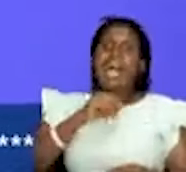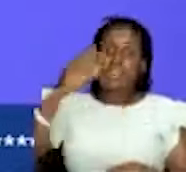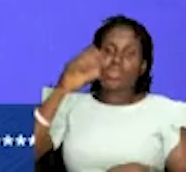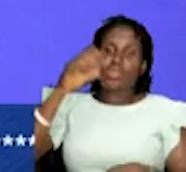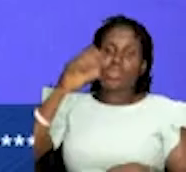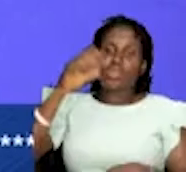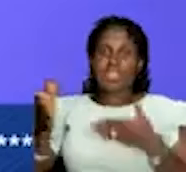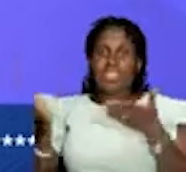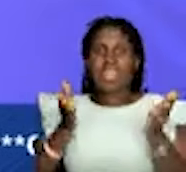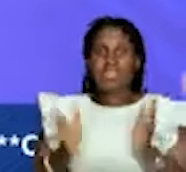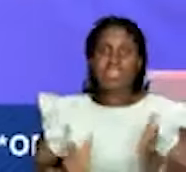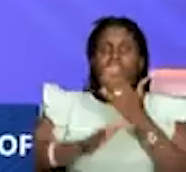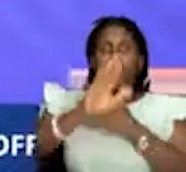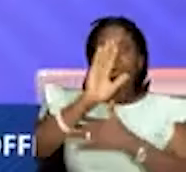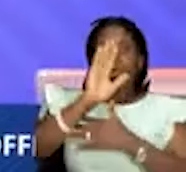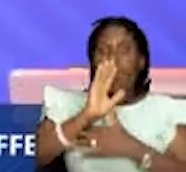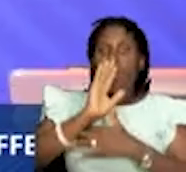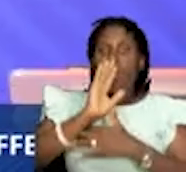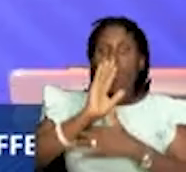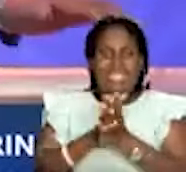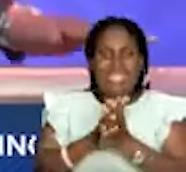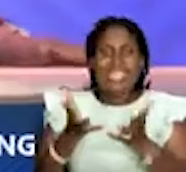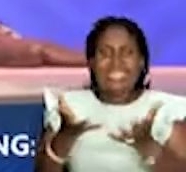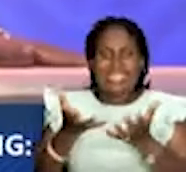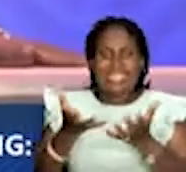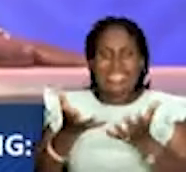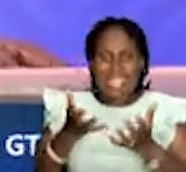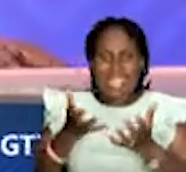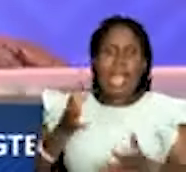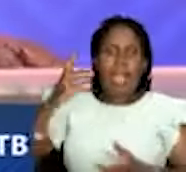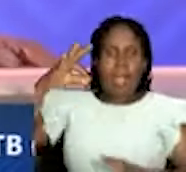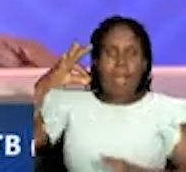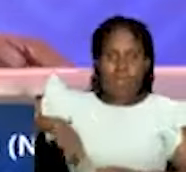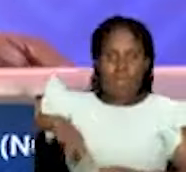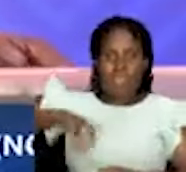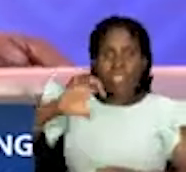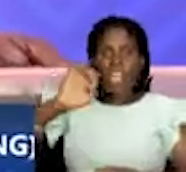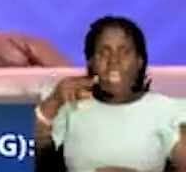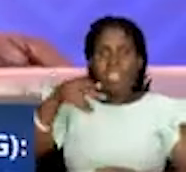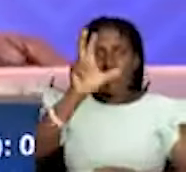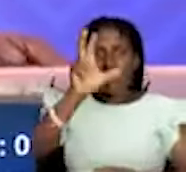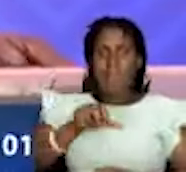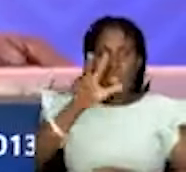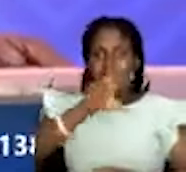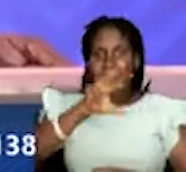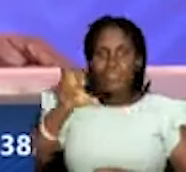desires profit. In Ephesians chapter 3 and verse 10, the Bible calls us